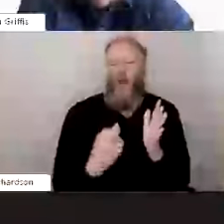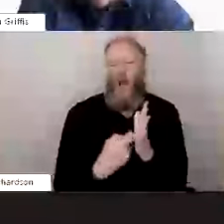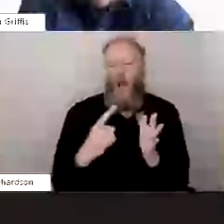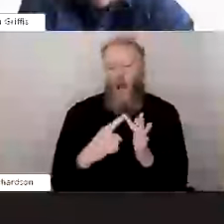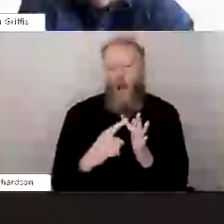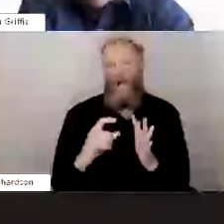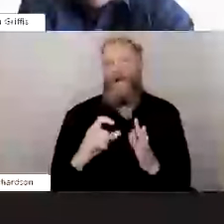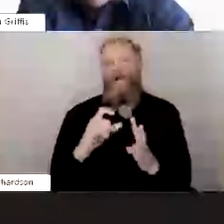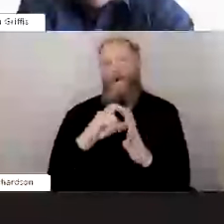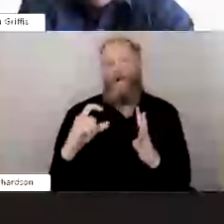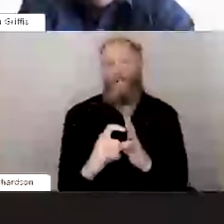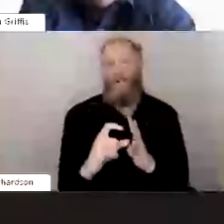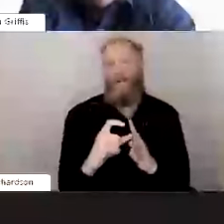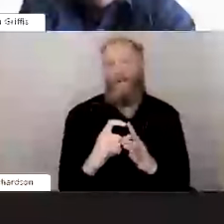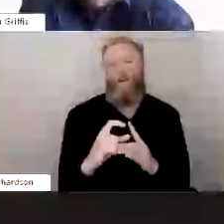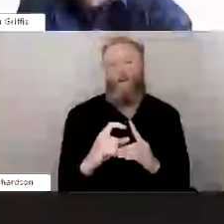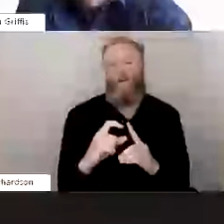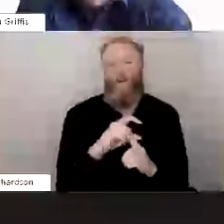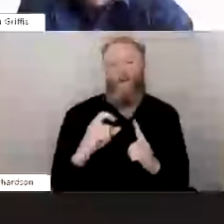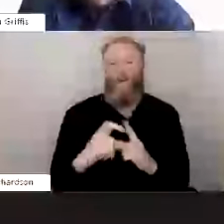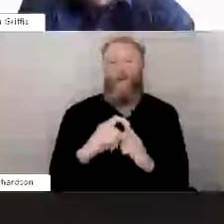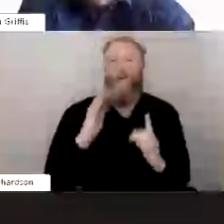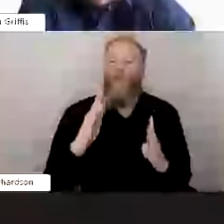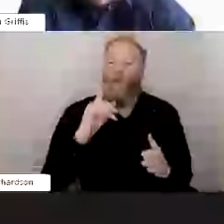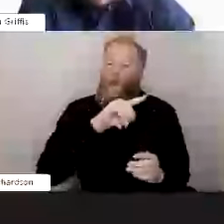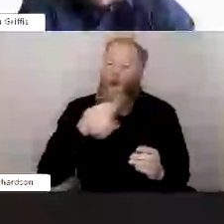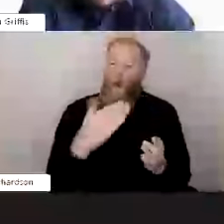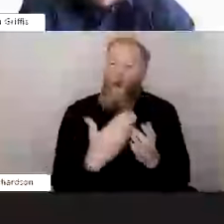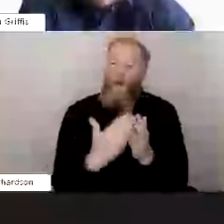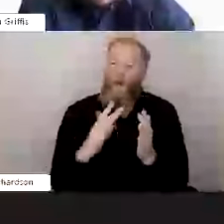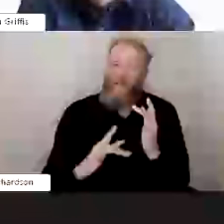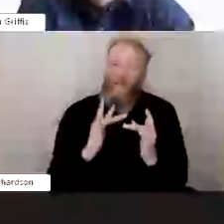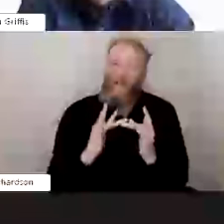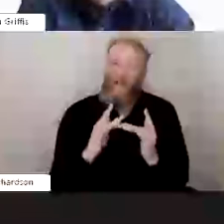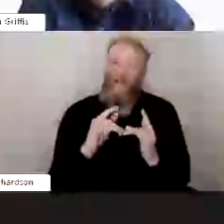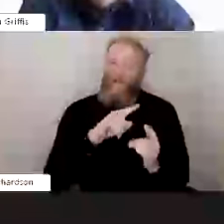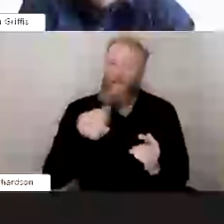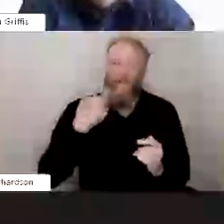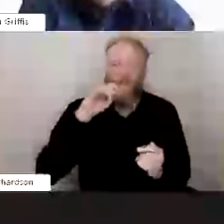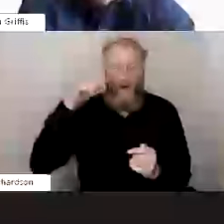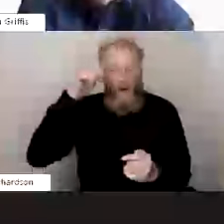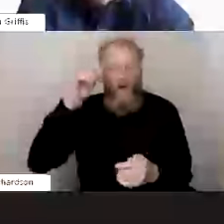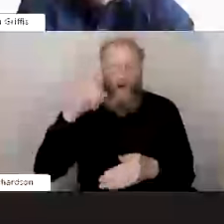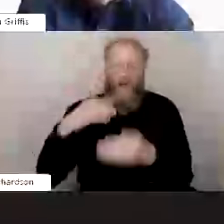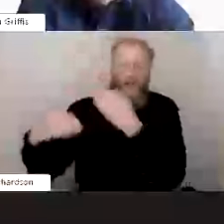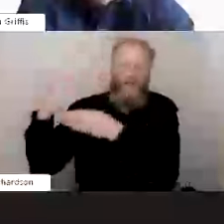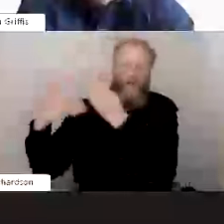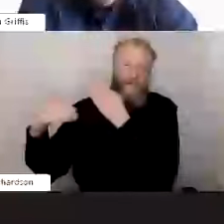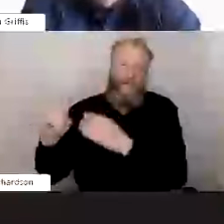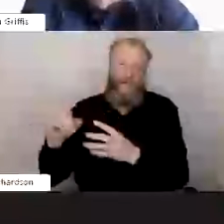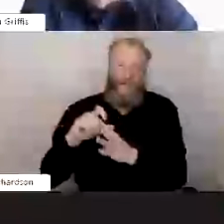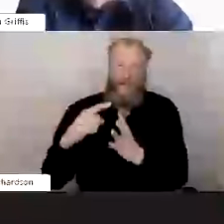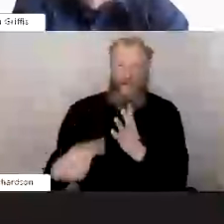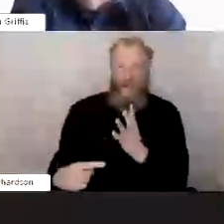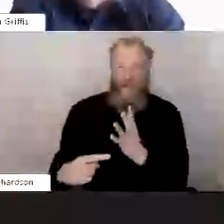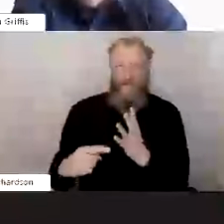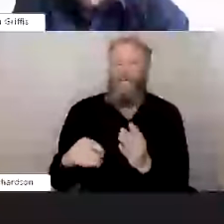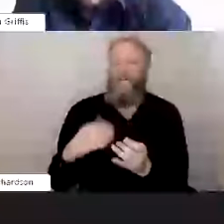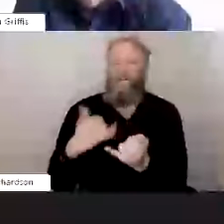Disability, and all of you online would be very familiar, I'm sure, of the history of disability, but it's a very